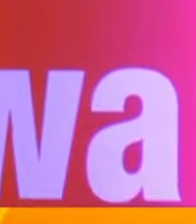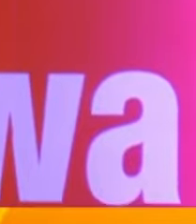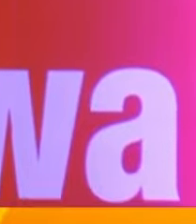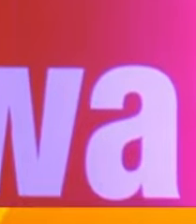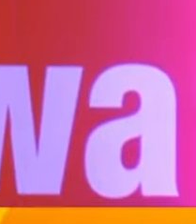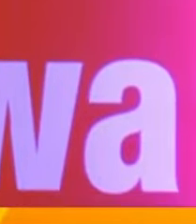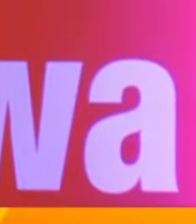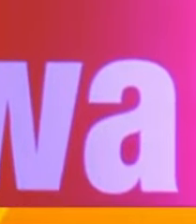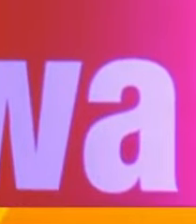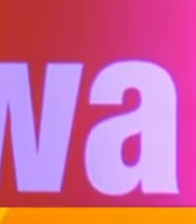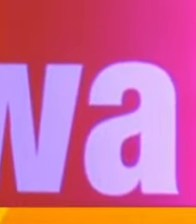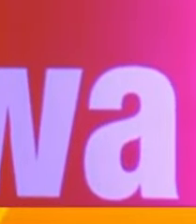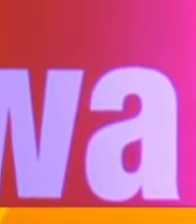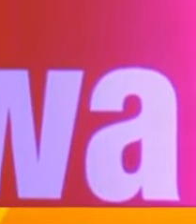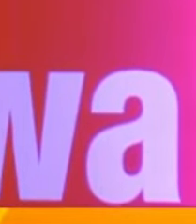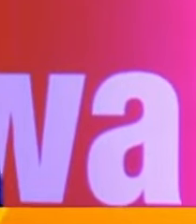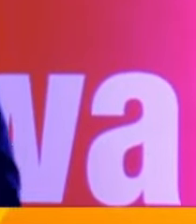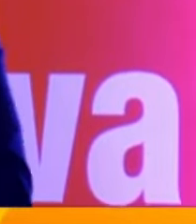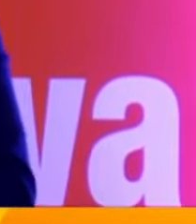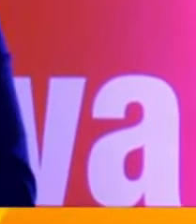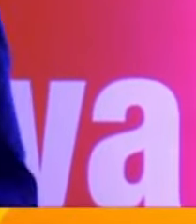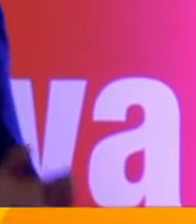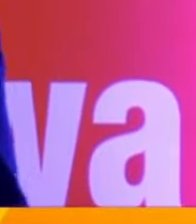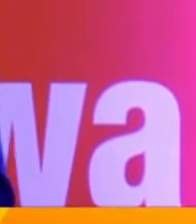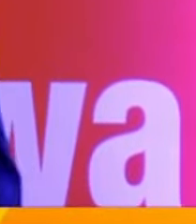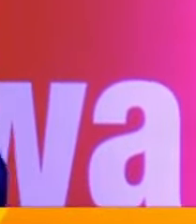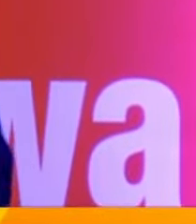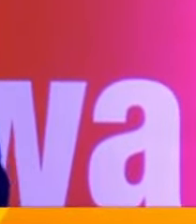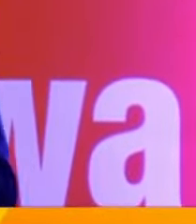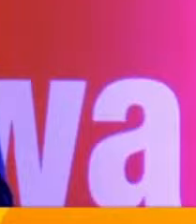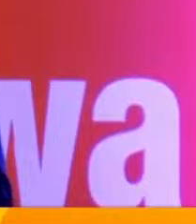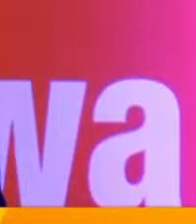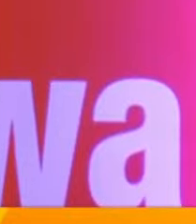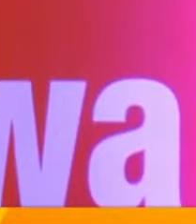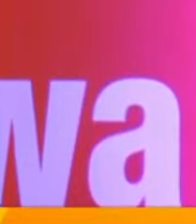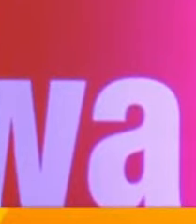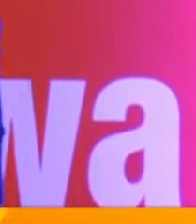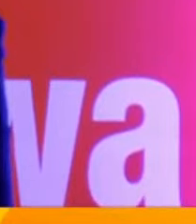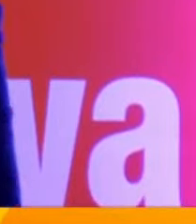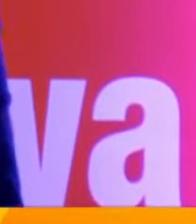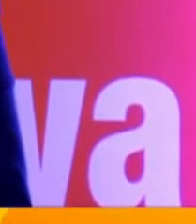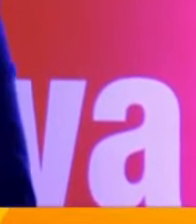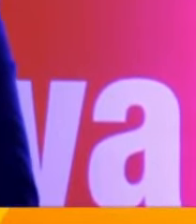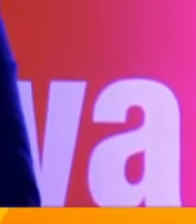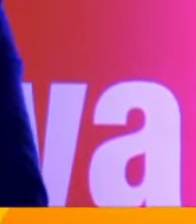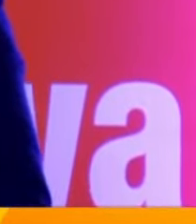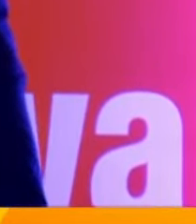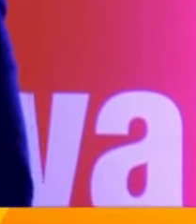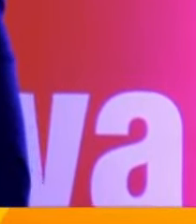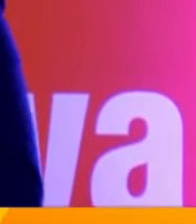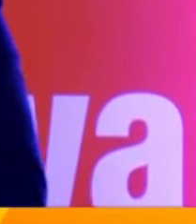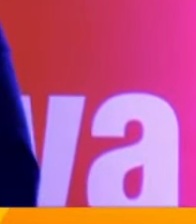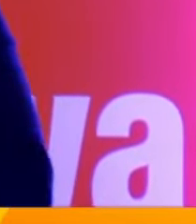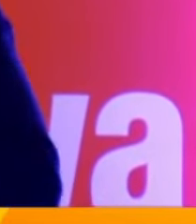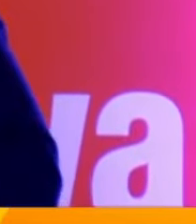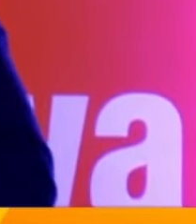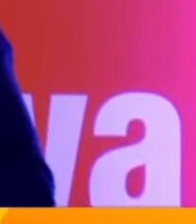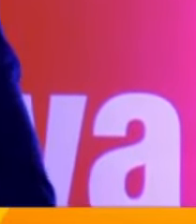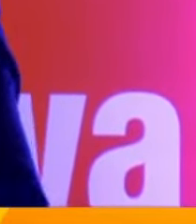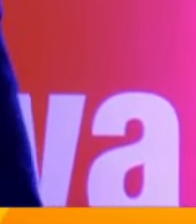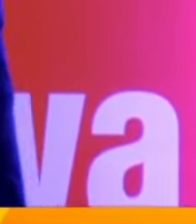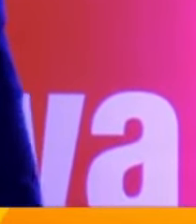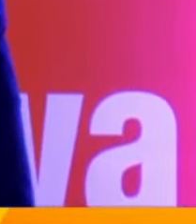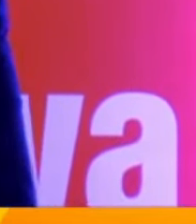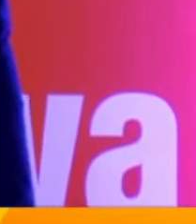We have those 22 persons with disability, so it's like we are really encouraging more numbers to be included.